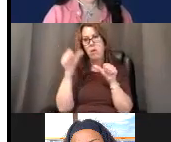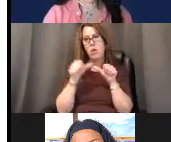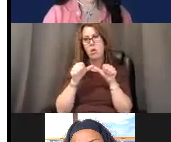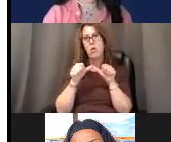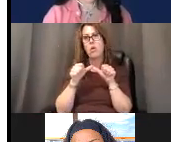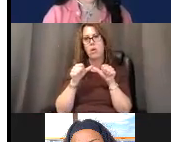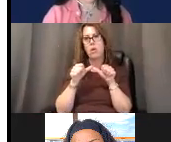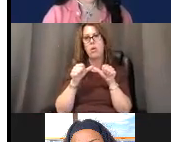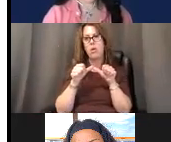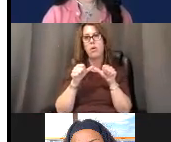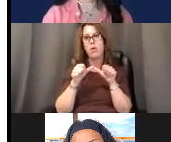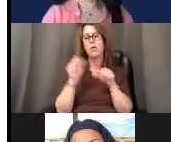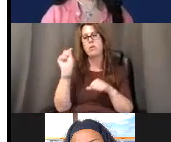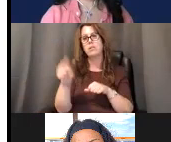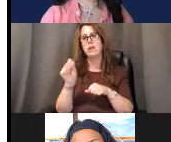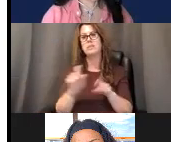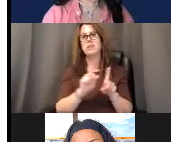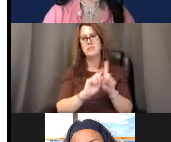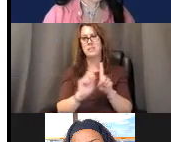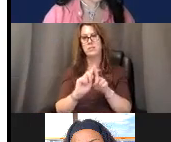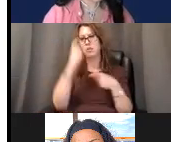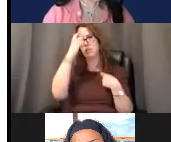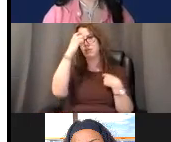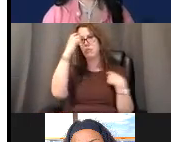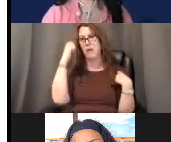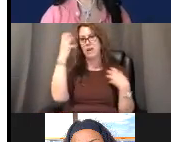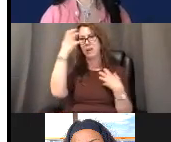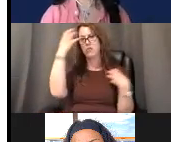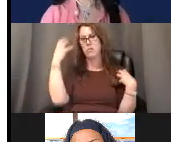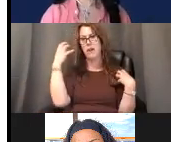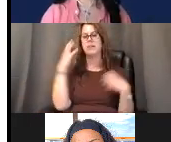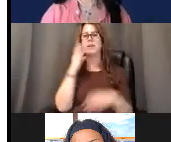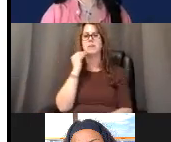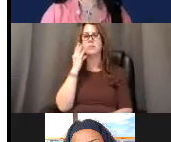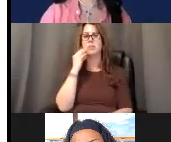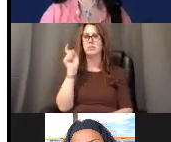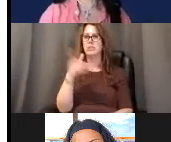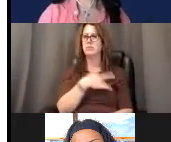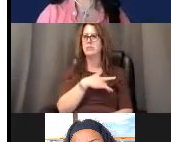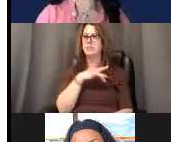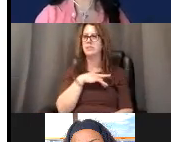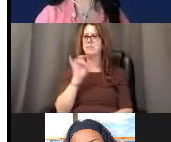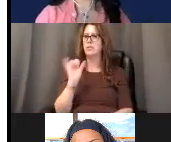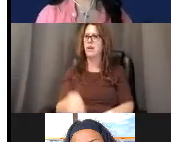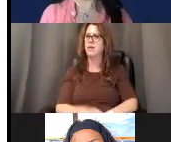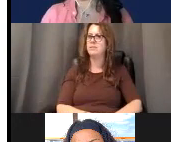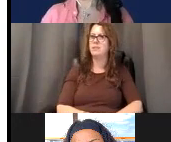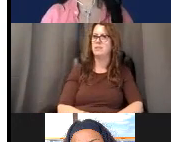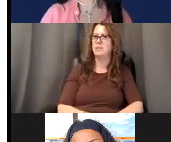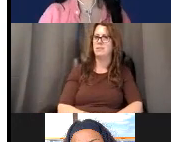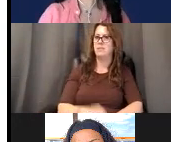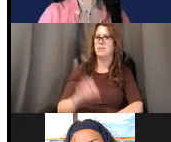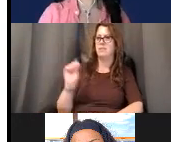these are traumatic experiences. We need to be sensitive to that. Yep, thank you for lifting that up.